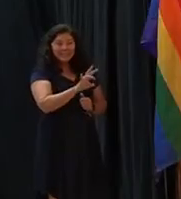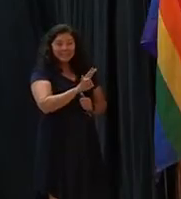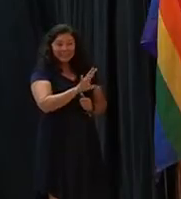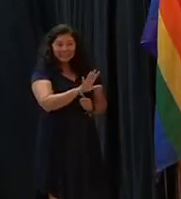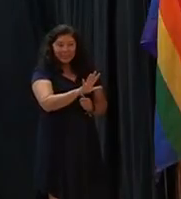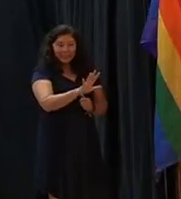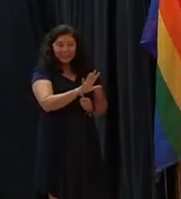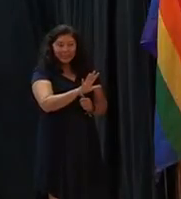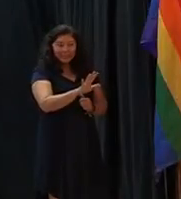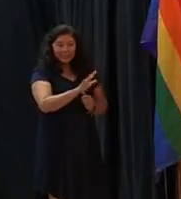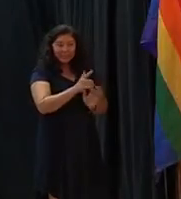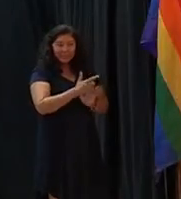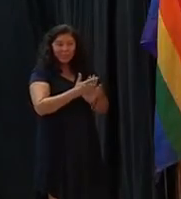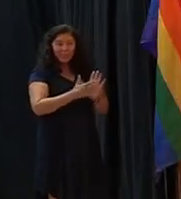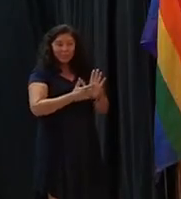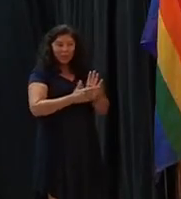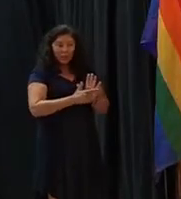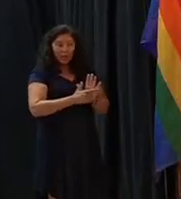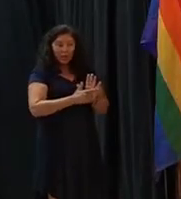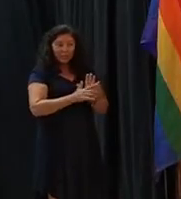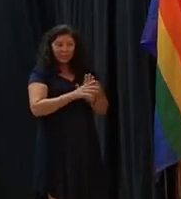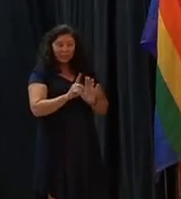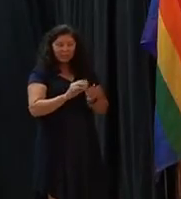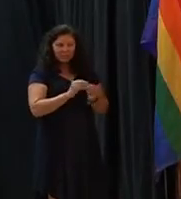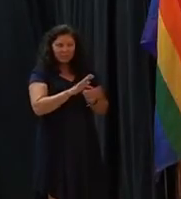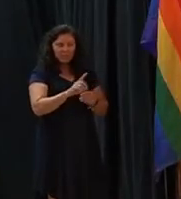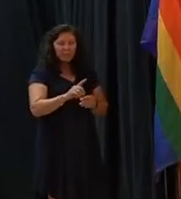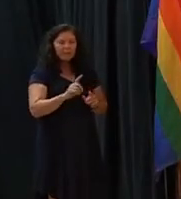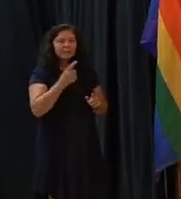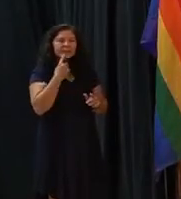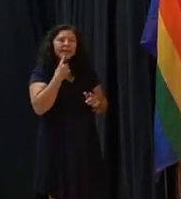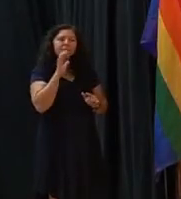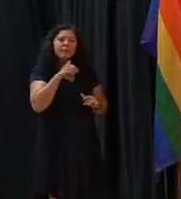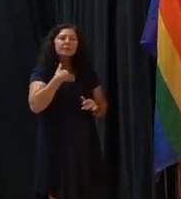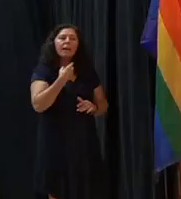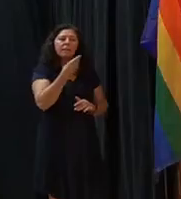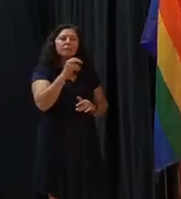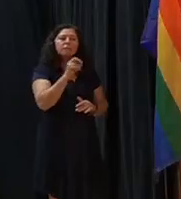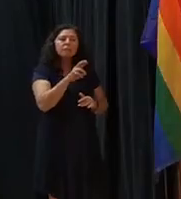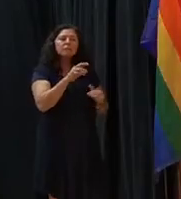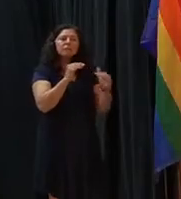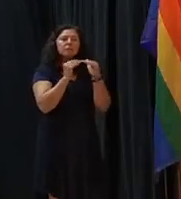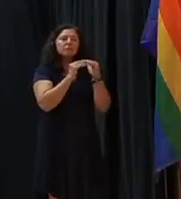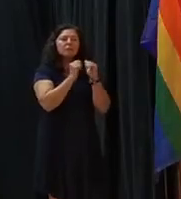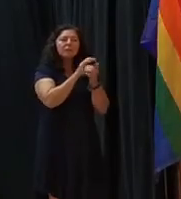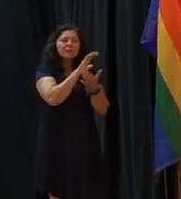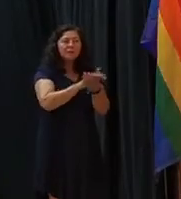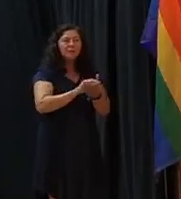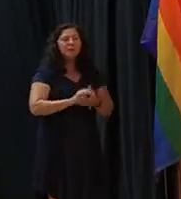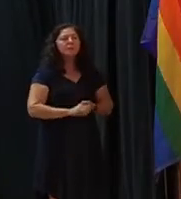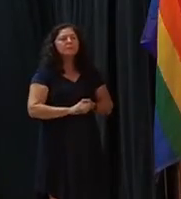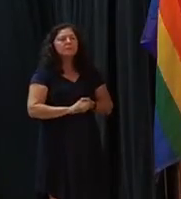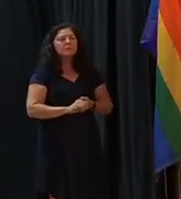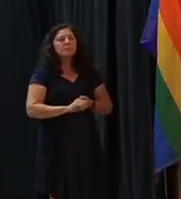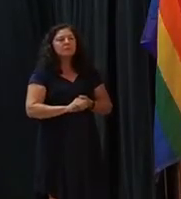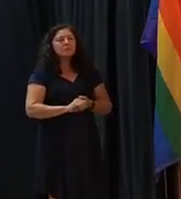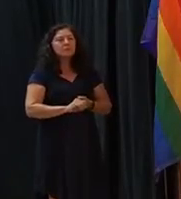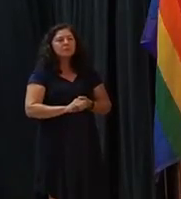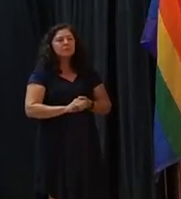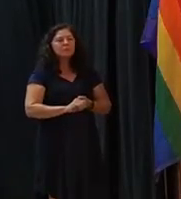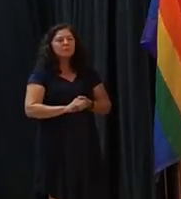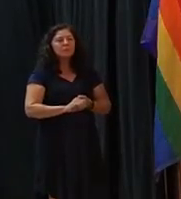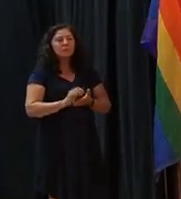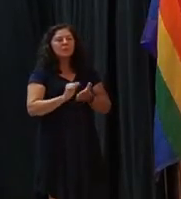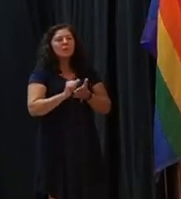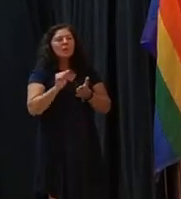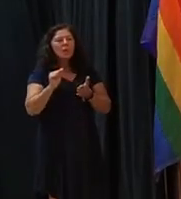1975, the law 151 provided for gender equality within marriage, abolishing the legal dominance of